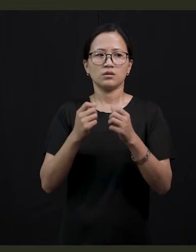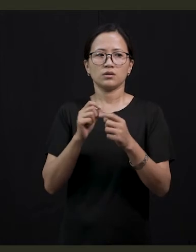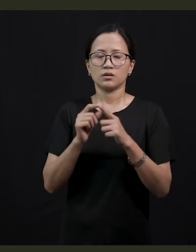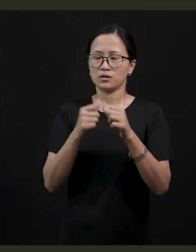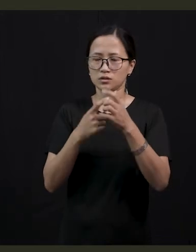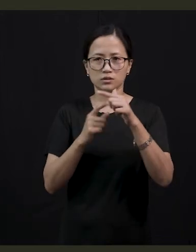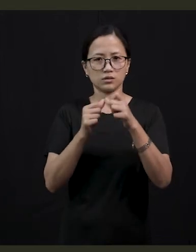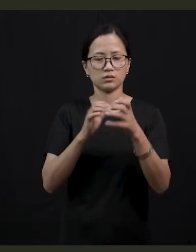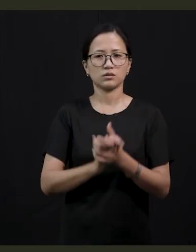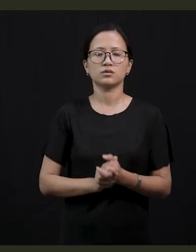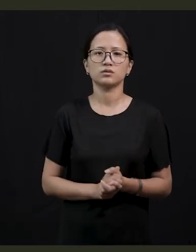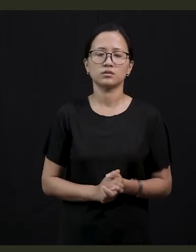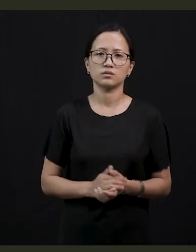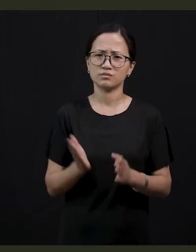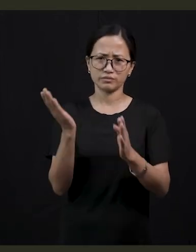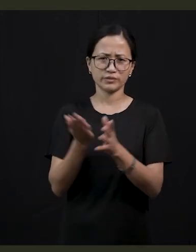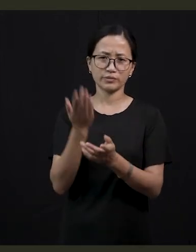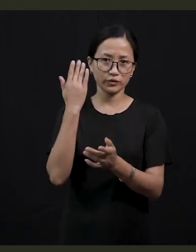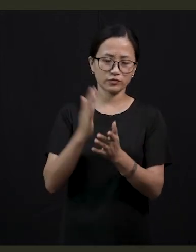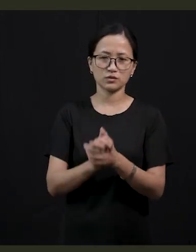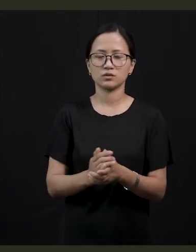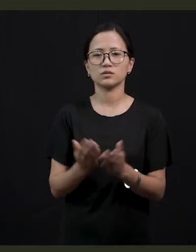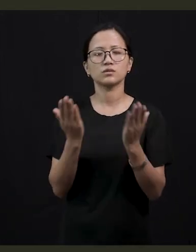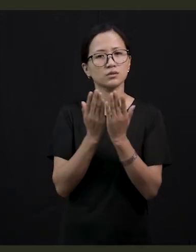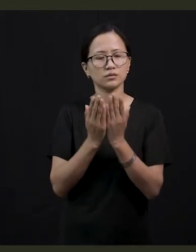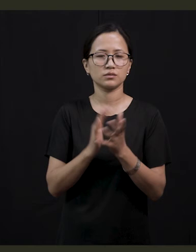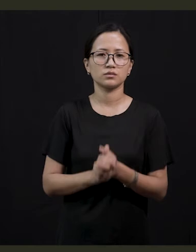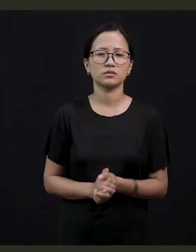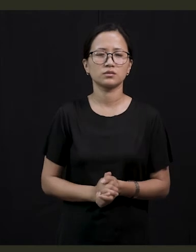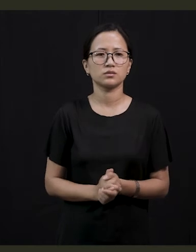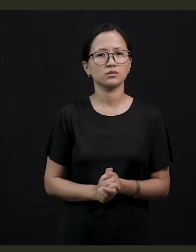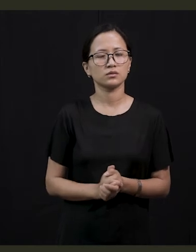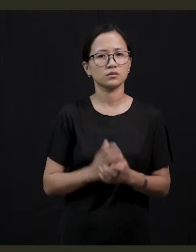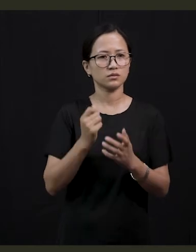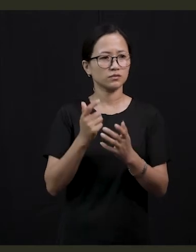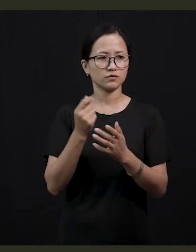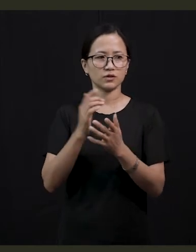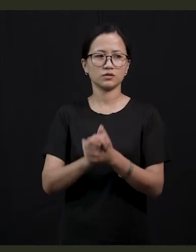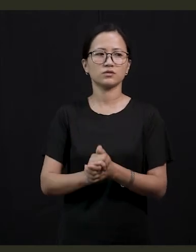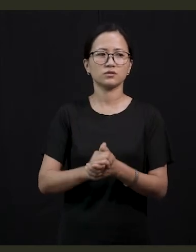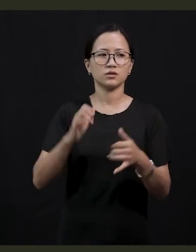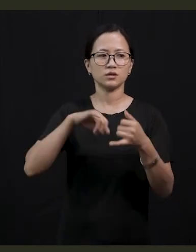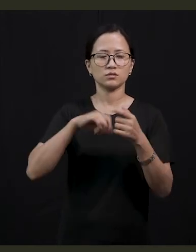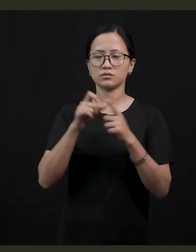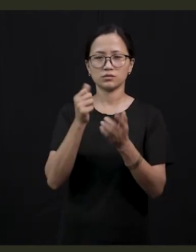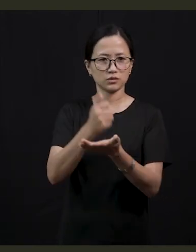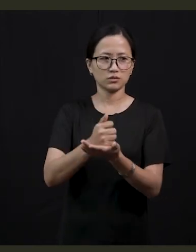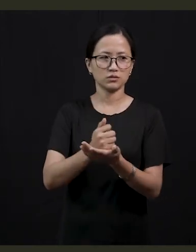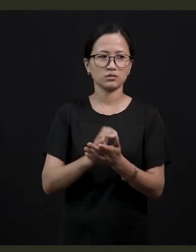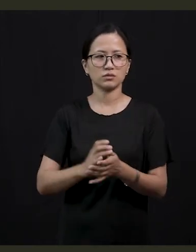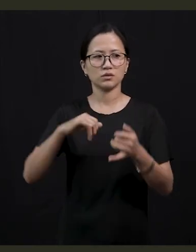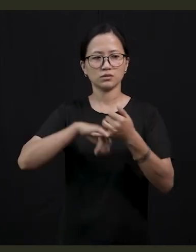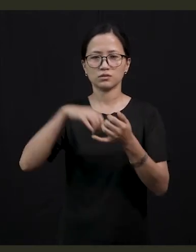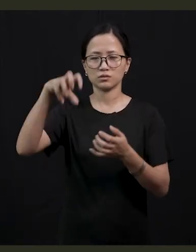discussion in the previous assembly, just right now when we had the session. Then the financial decision, that includes the state budget